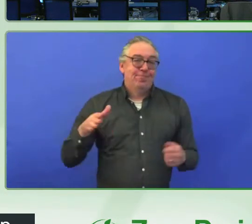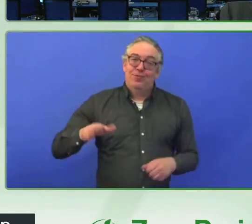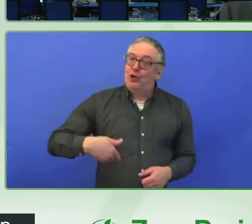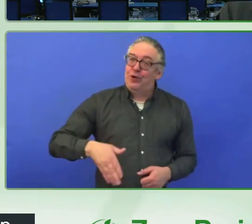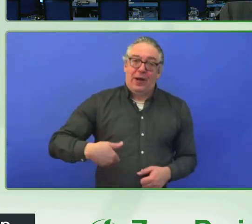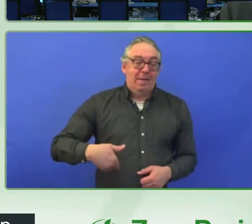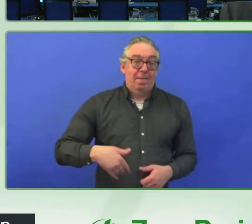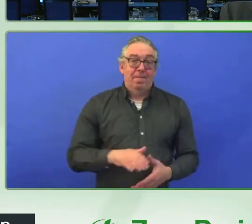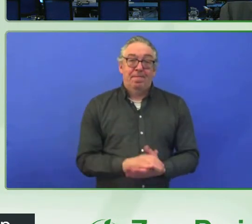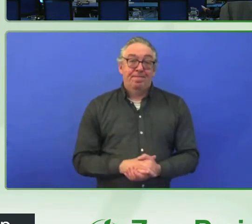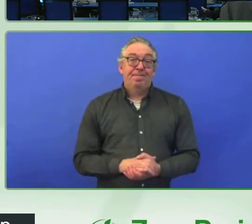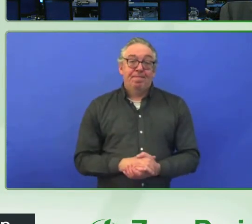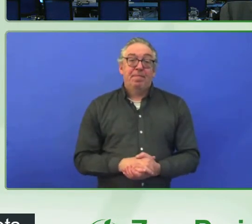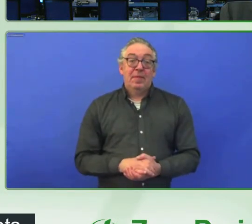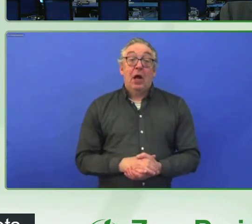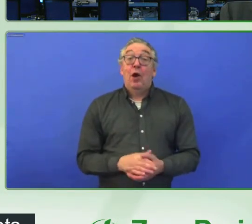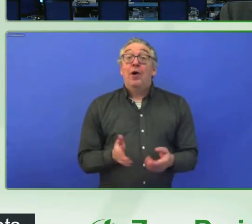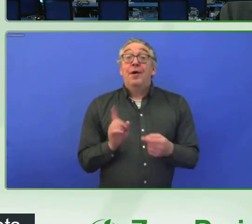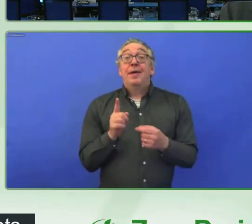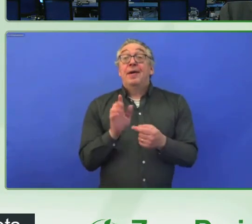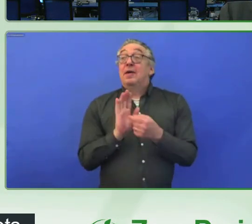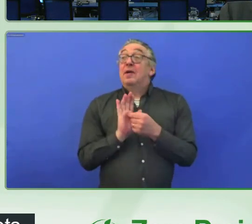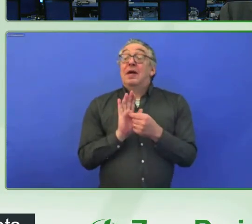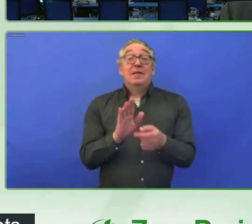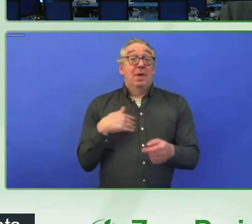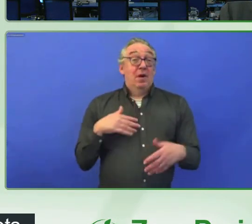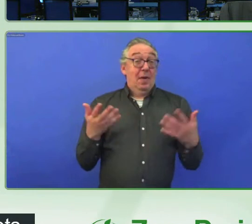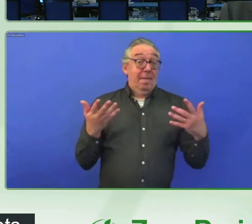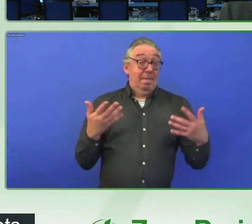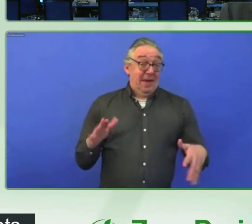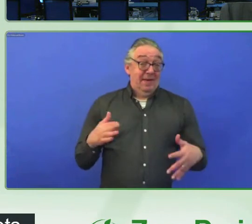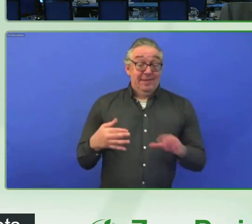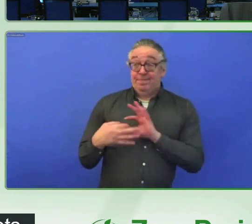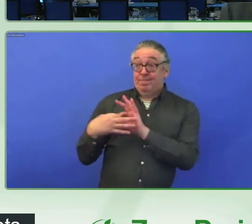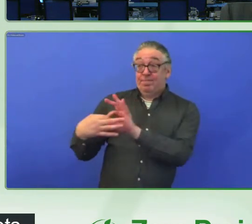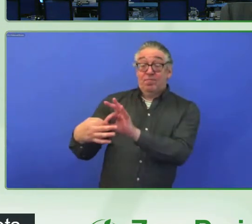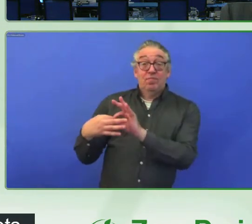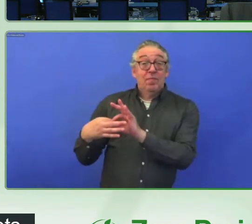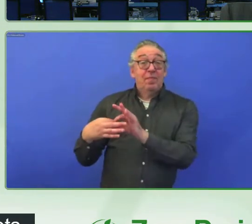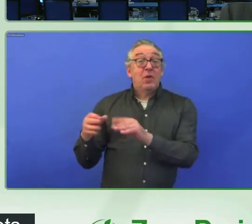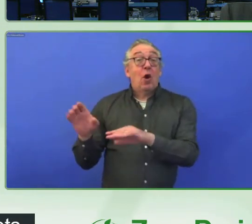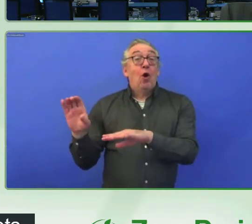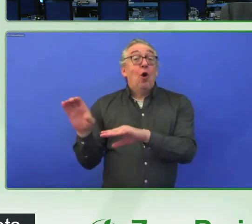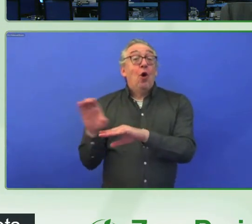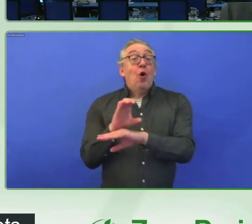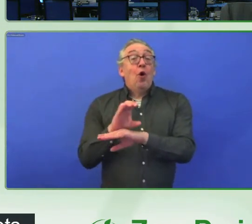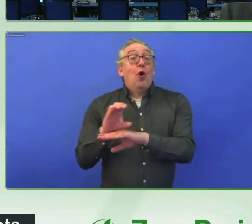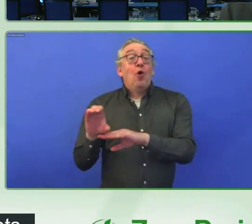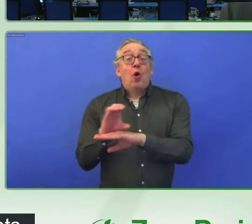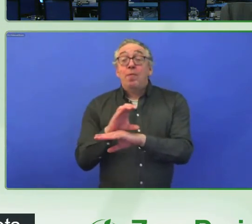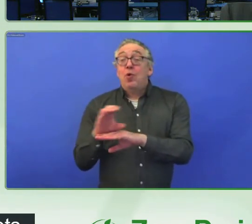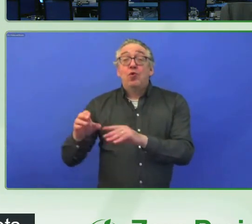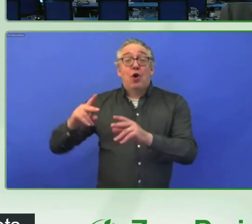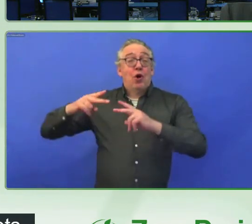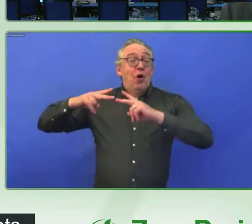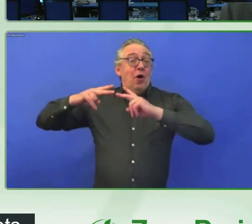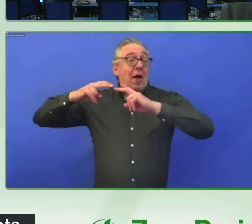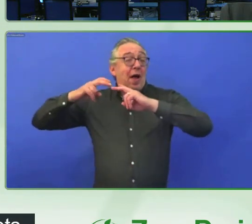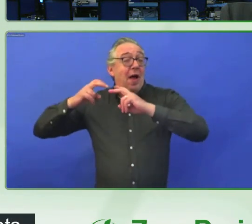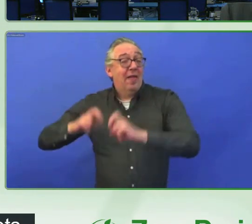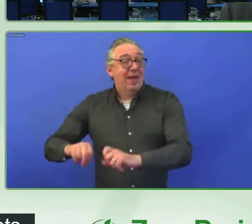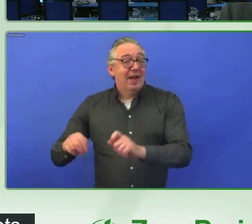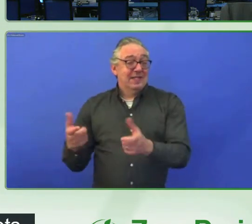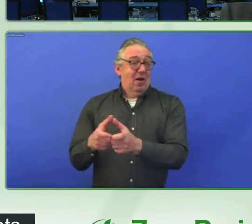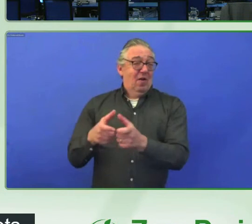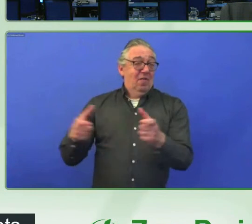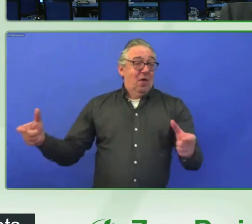for example, the technology analyst firm, whether it's Forrester or Gartner. These are the organizations a lot of